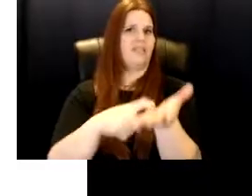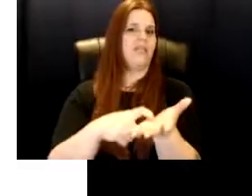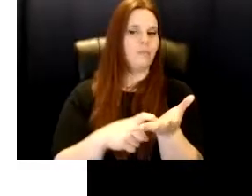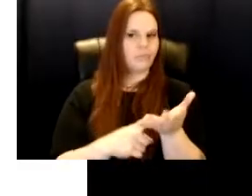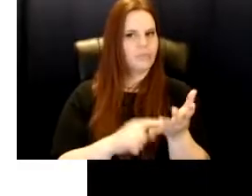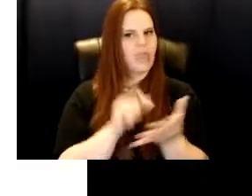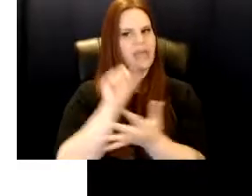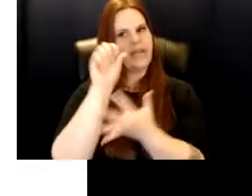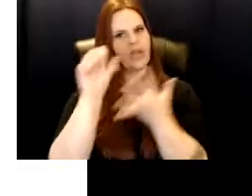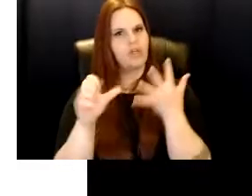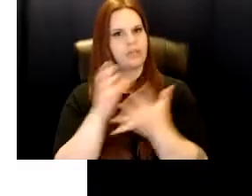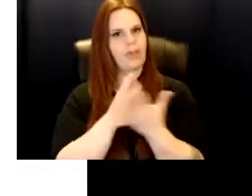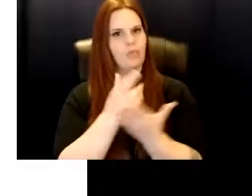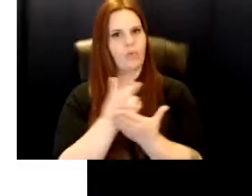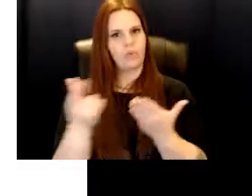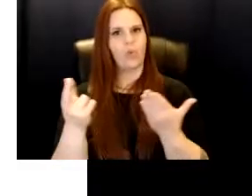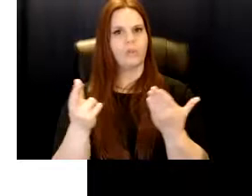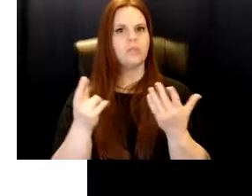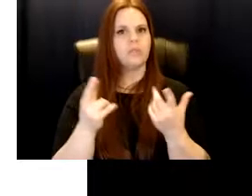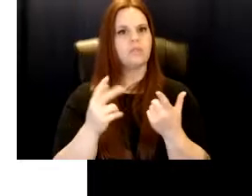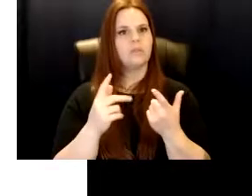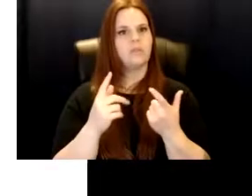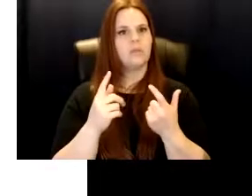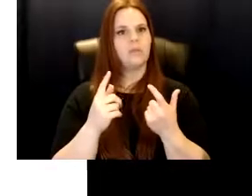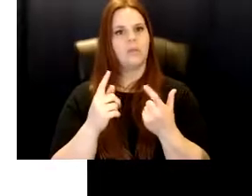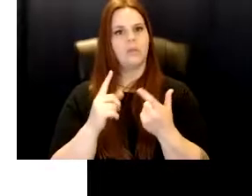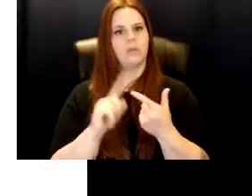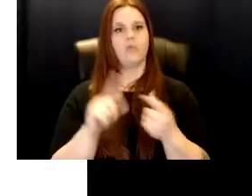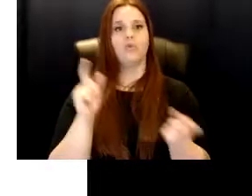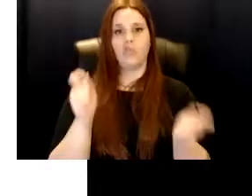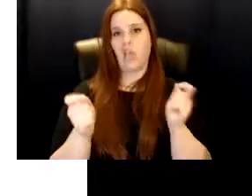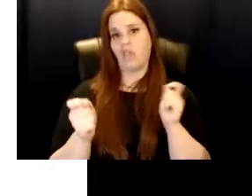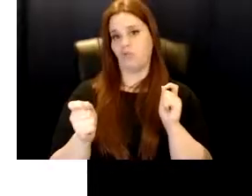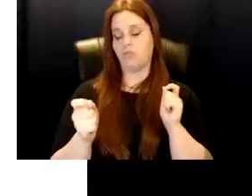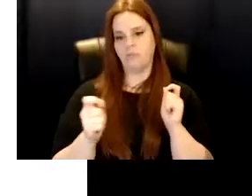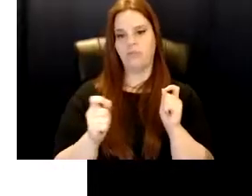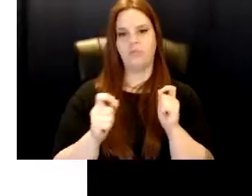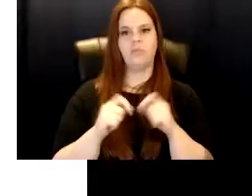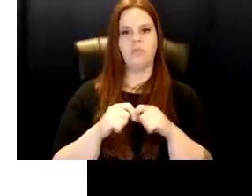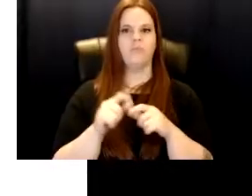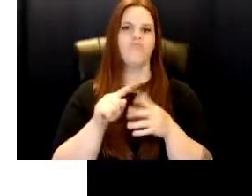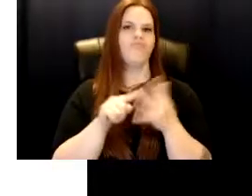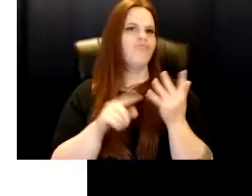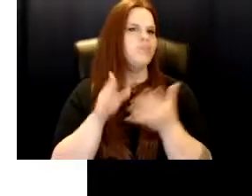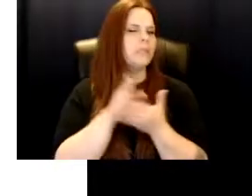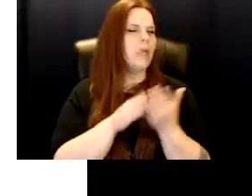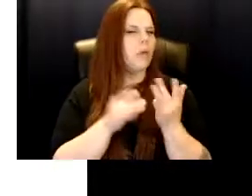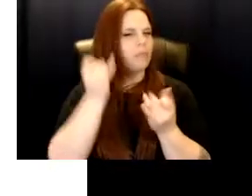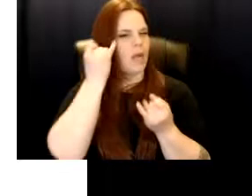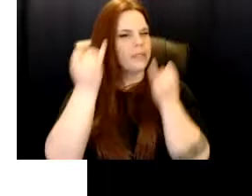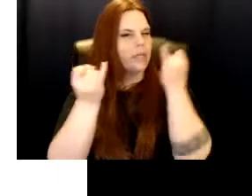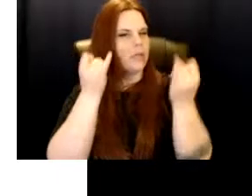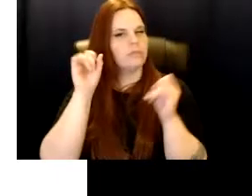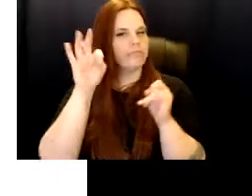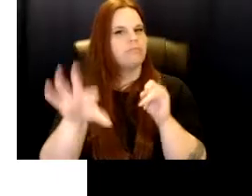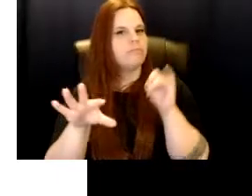some resources for how to change those. So those are just some of the ideas that I could think